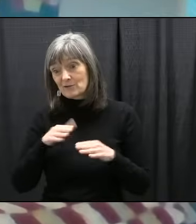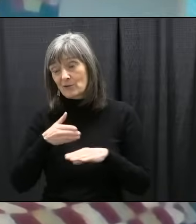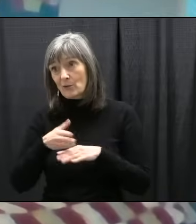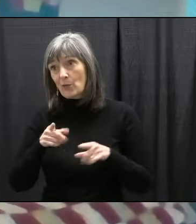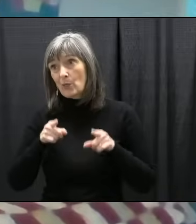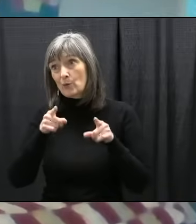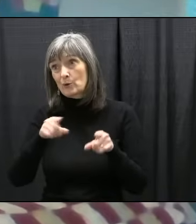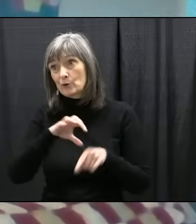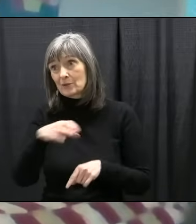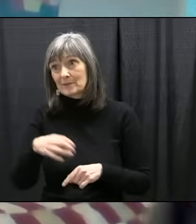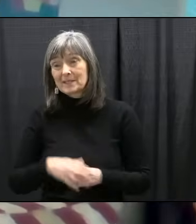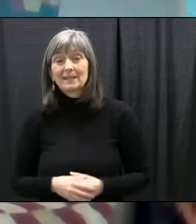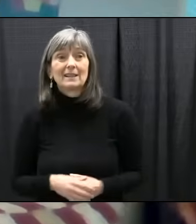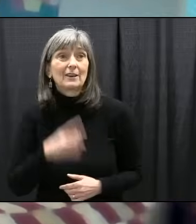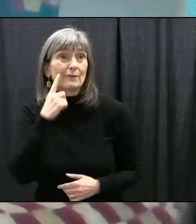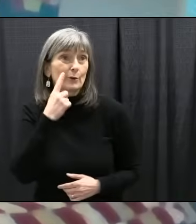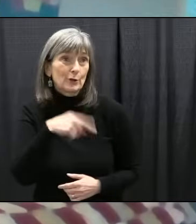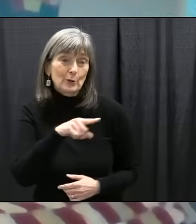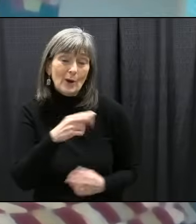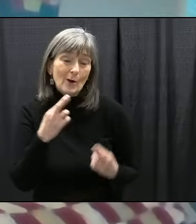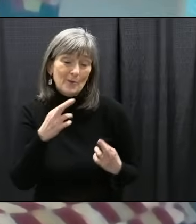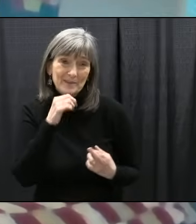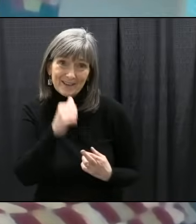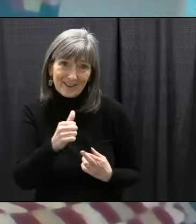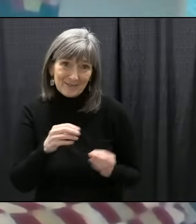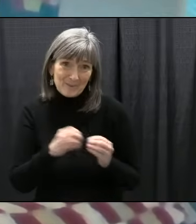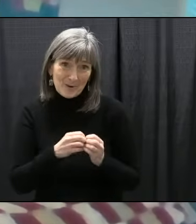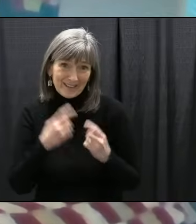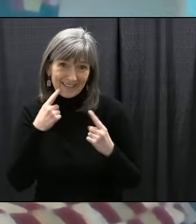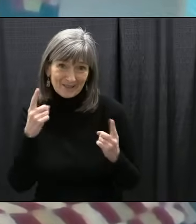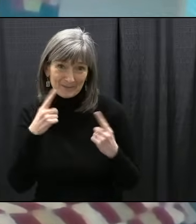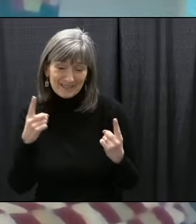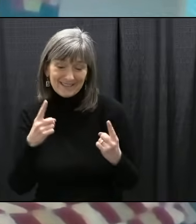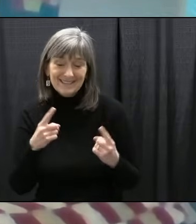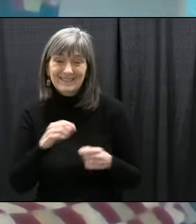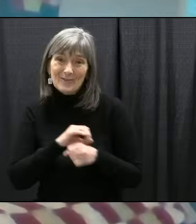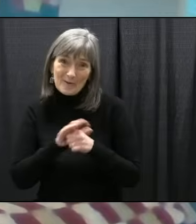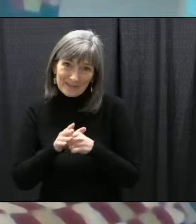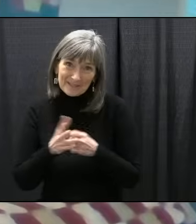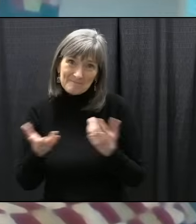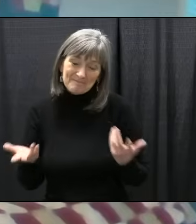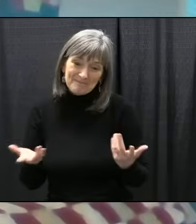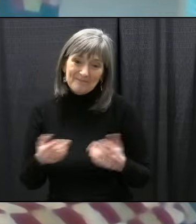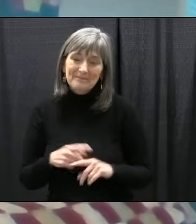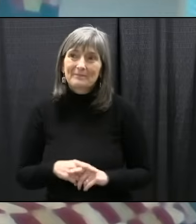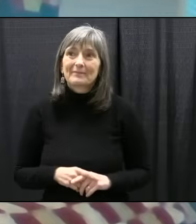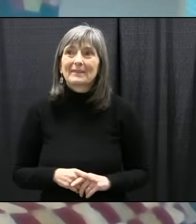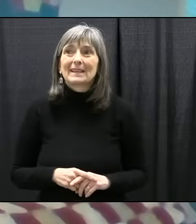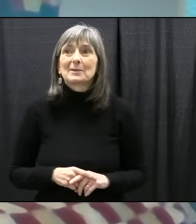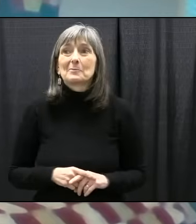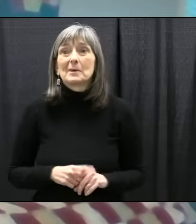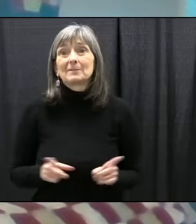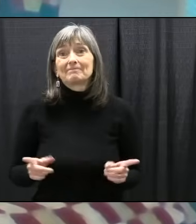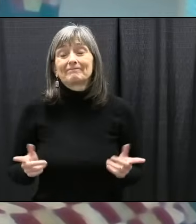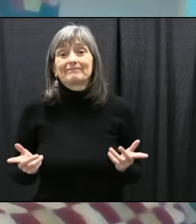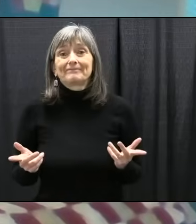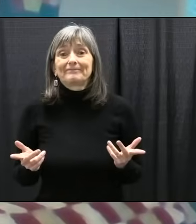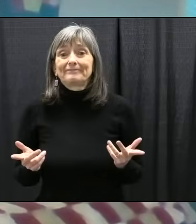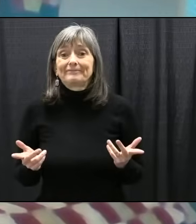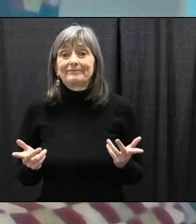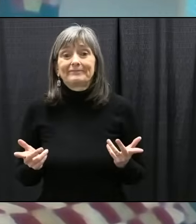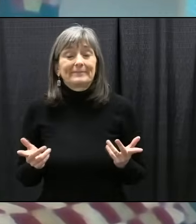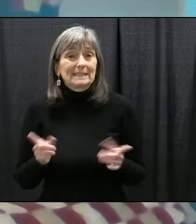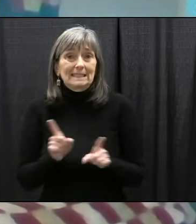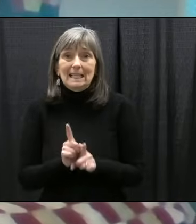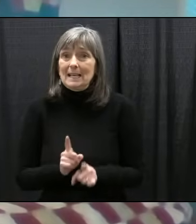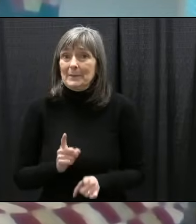Well, for your sakes, I hope you don't see more of me. But I think, as I said